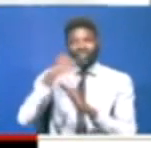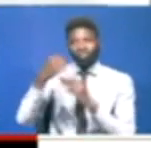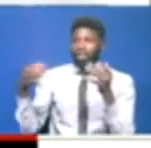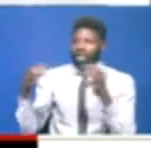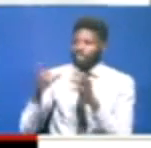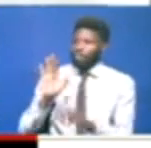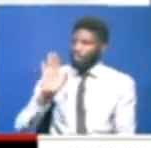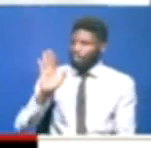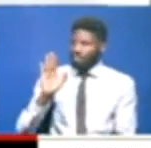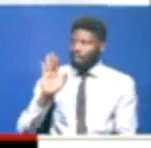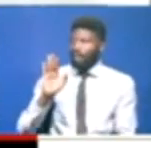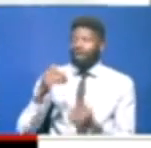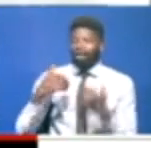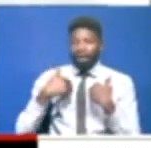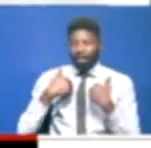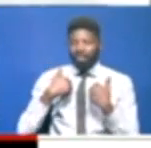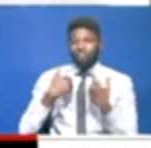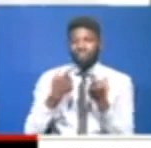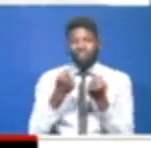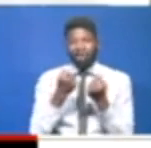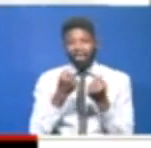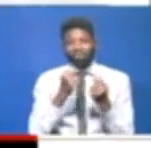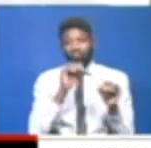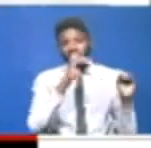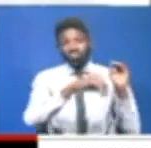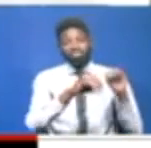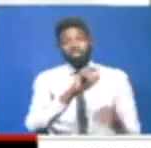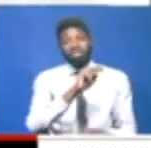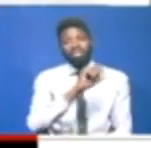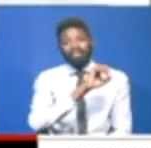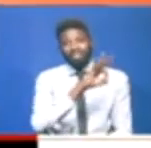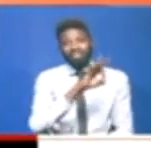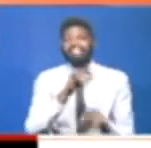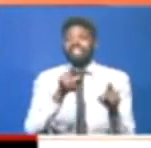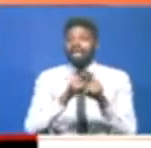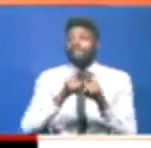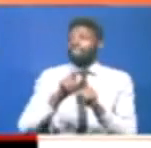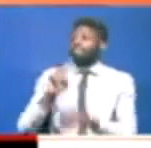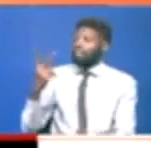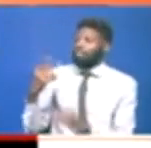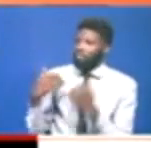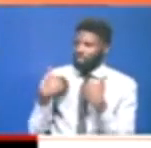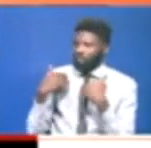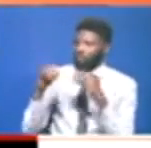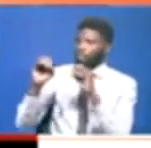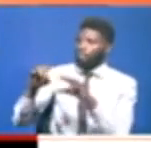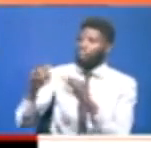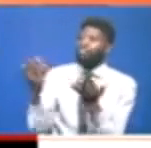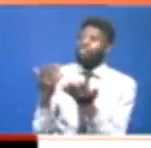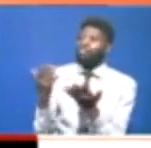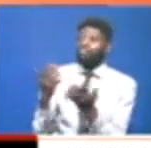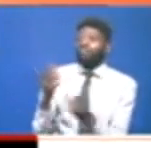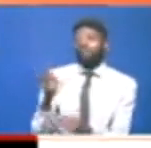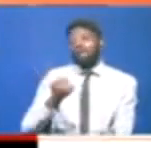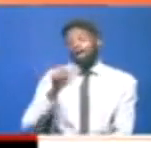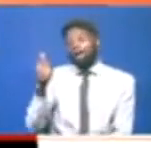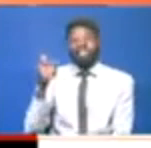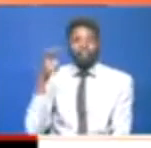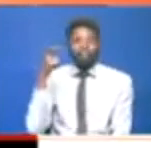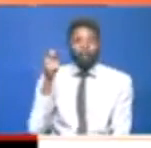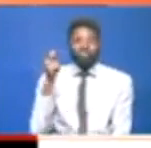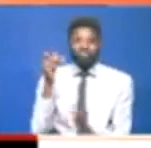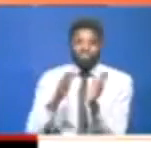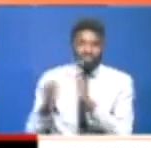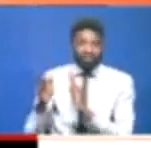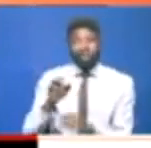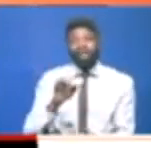having a contribution through the NSSF. At the same time, also you have another deduction, which now you're remitting to the another pension plan. Mm-hmm. That way,